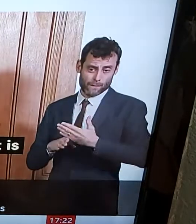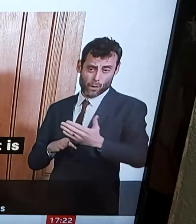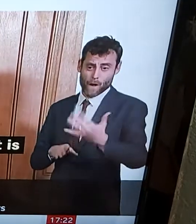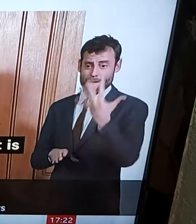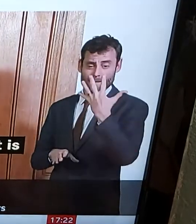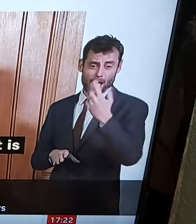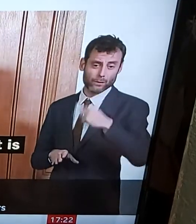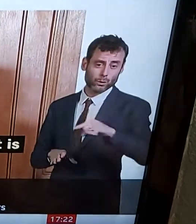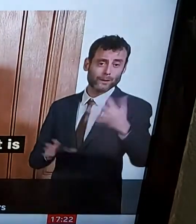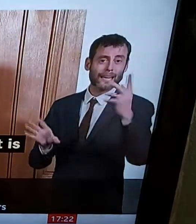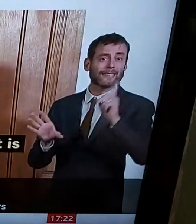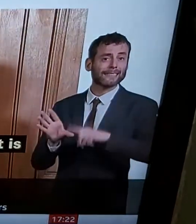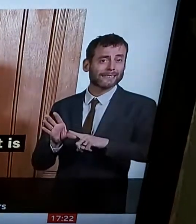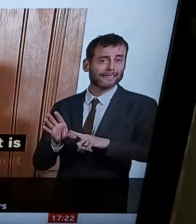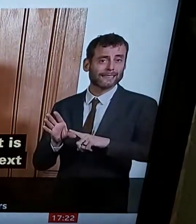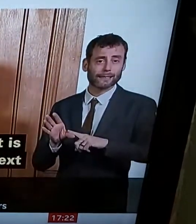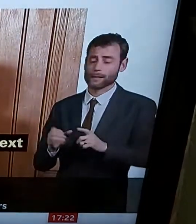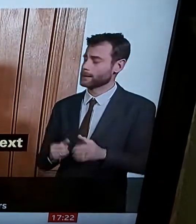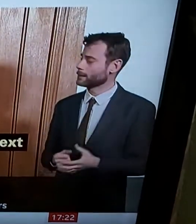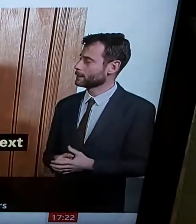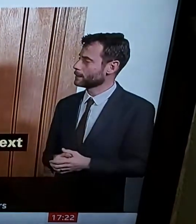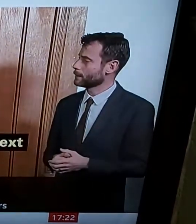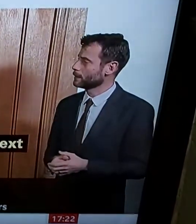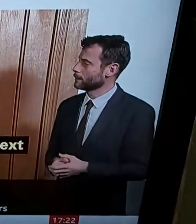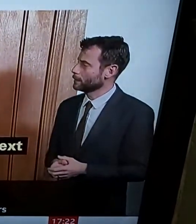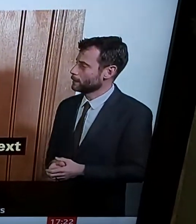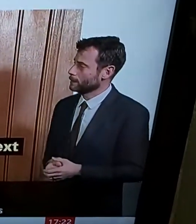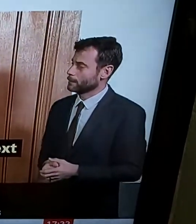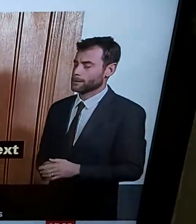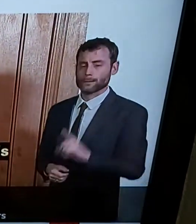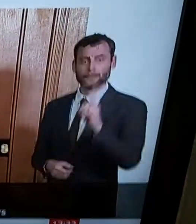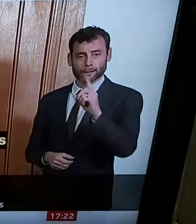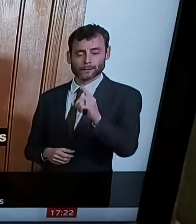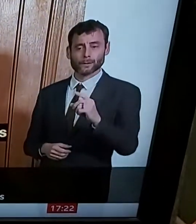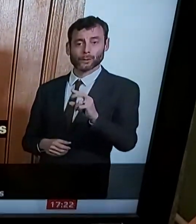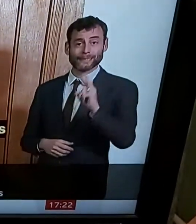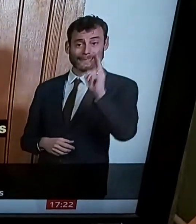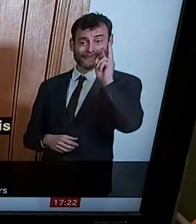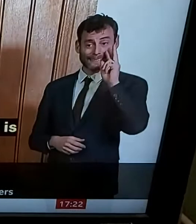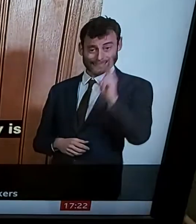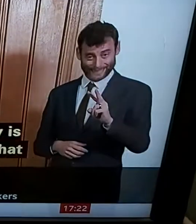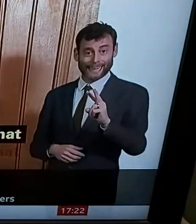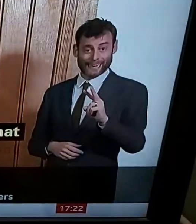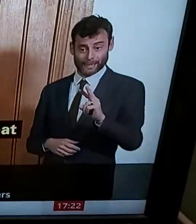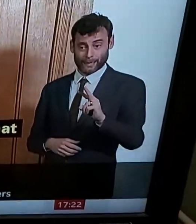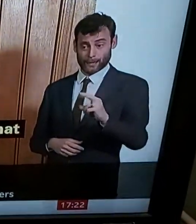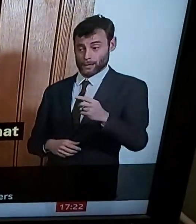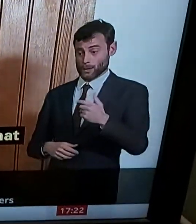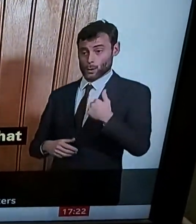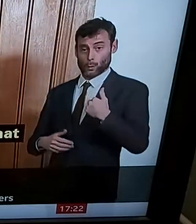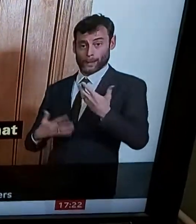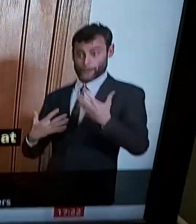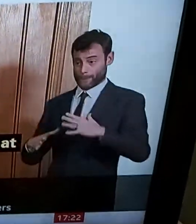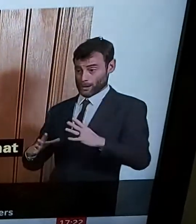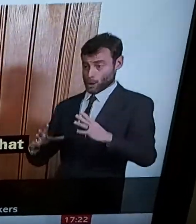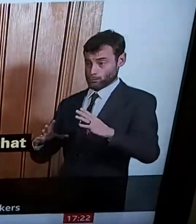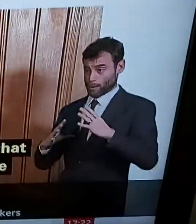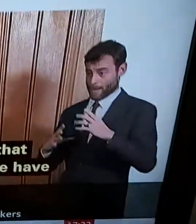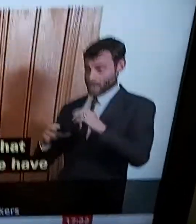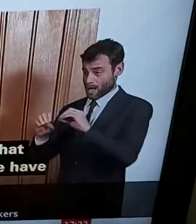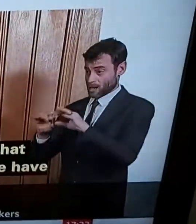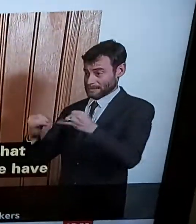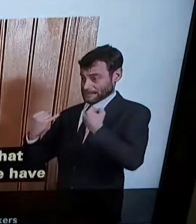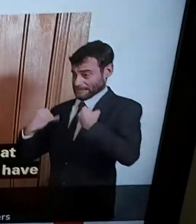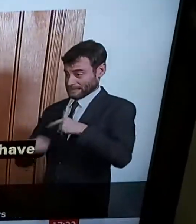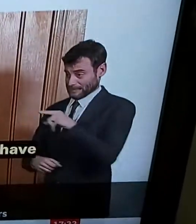years. But the reality is that what I've described is that over the last several weeks, we have freed up the equivalent of 50